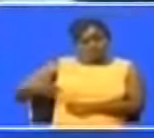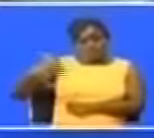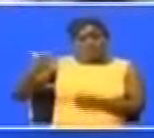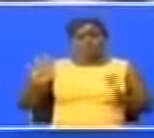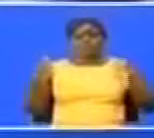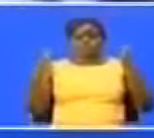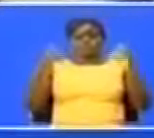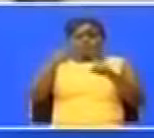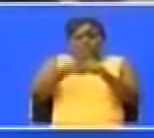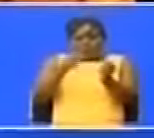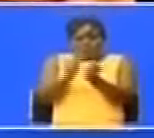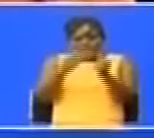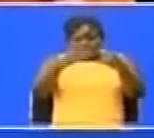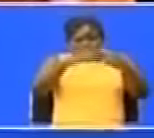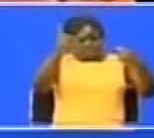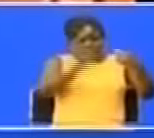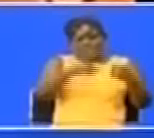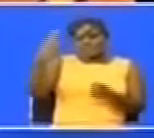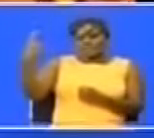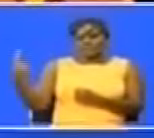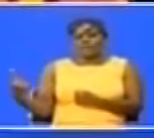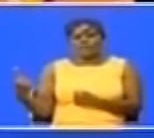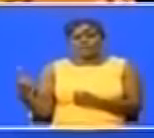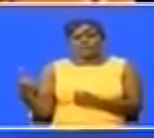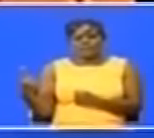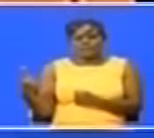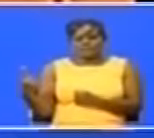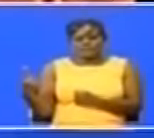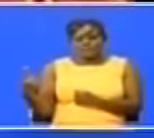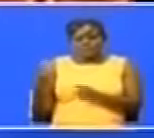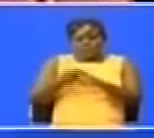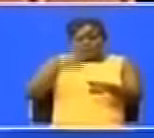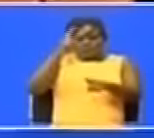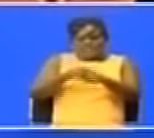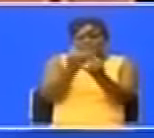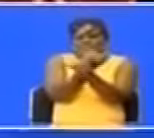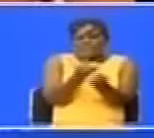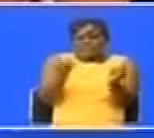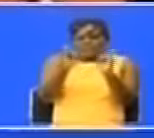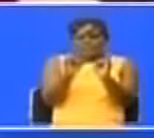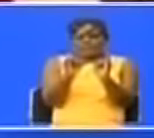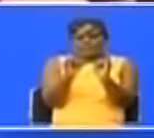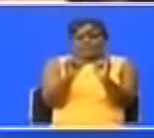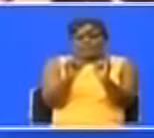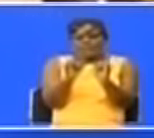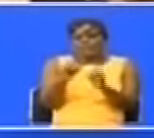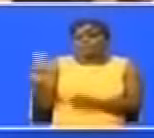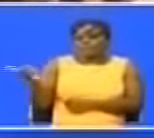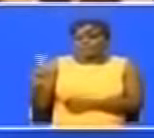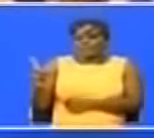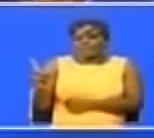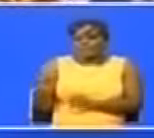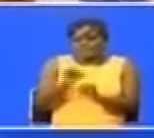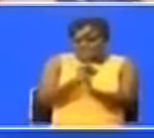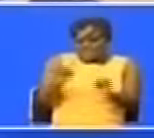day since 1961, when the then Tanganyika won independence from Britain. Magufuli said the